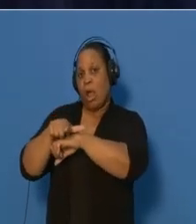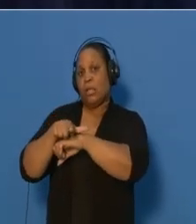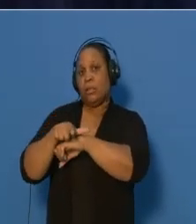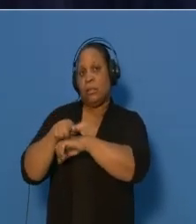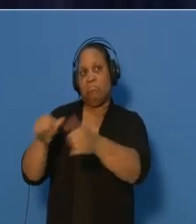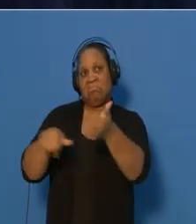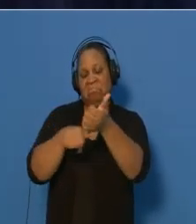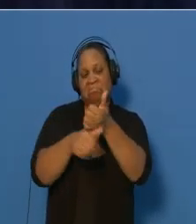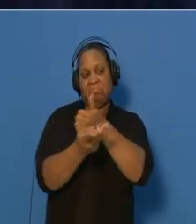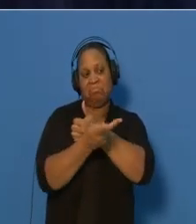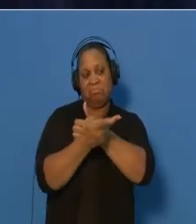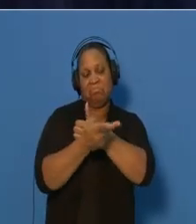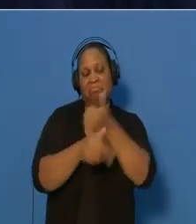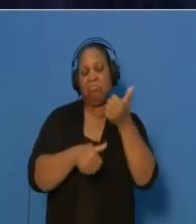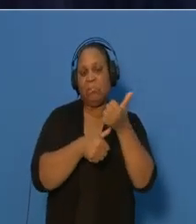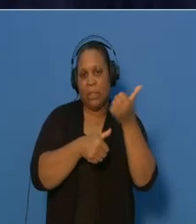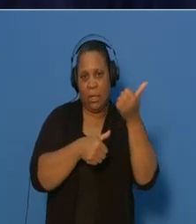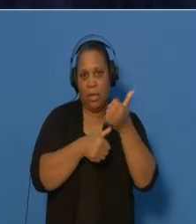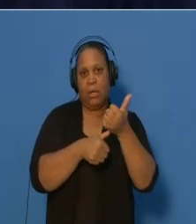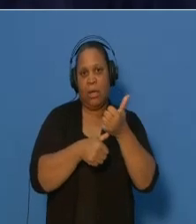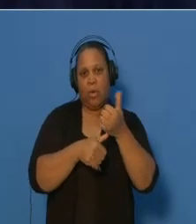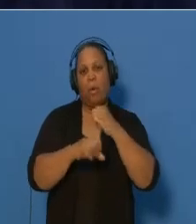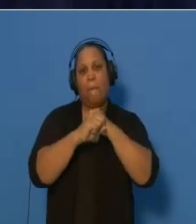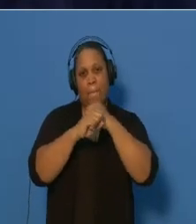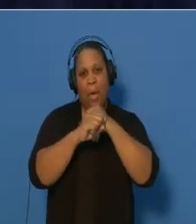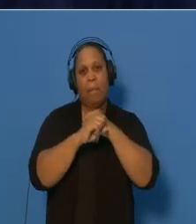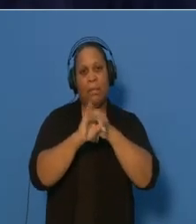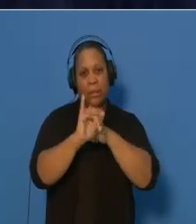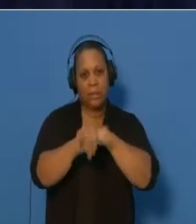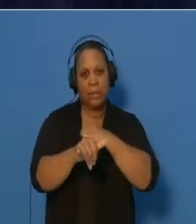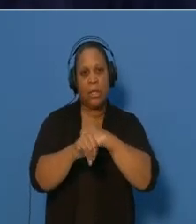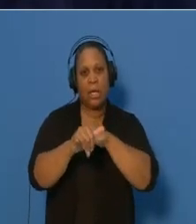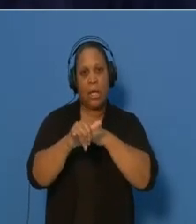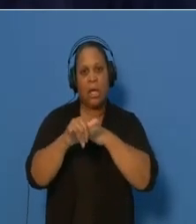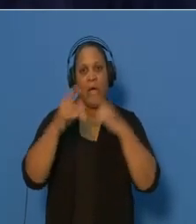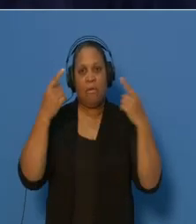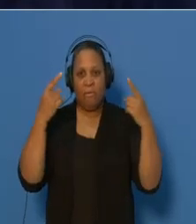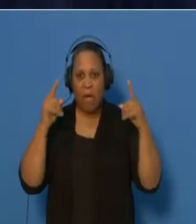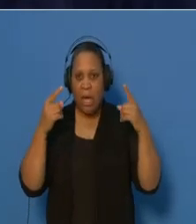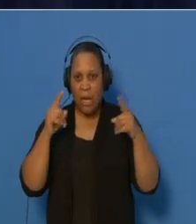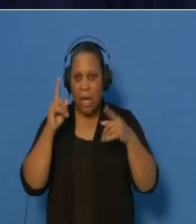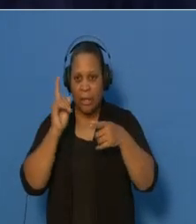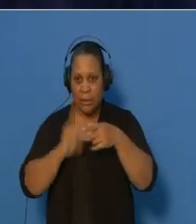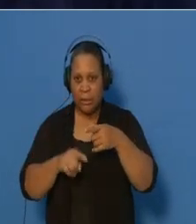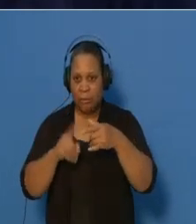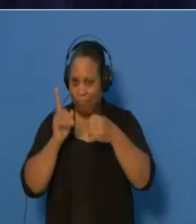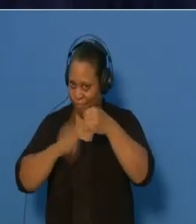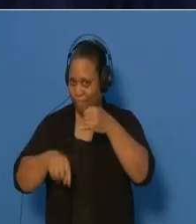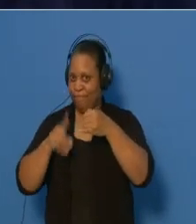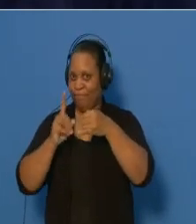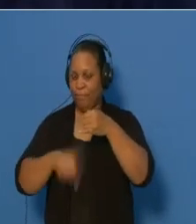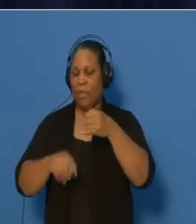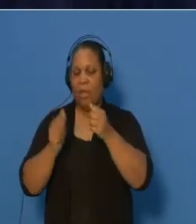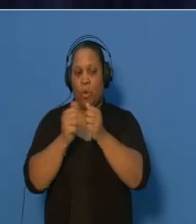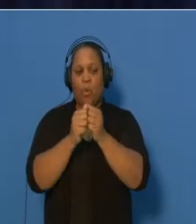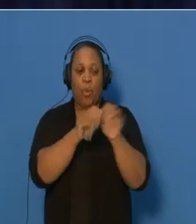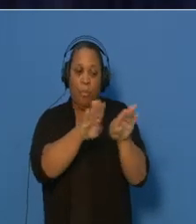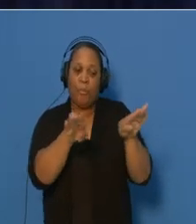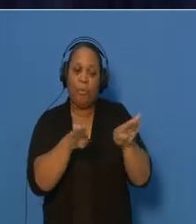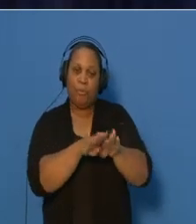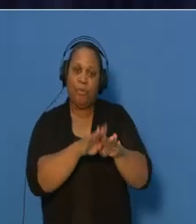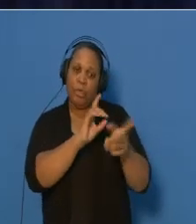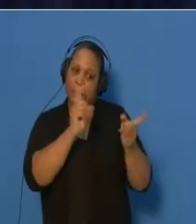with the modeling, and we'll publish that once we've had it finalized with respect to the inputs concerning Bermuda. Of course, that's